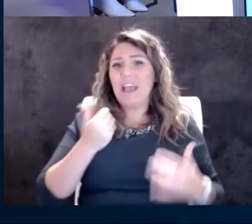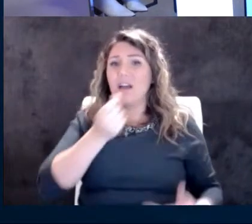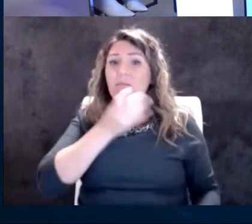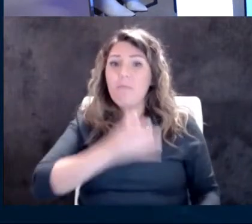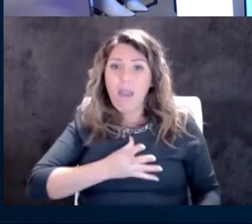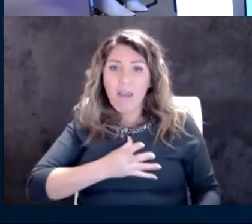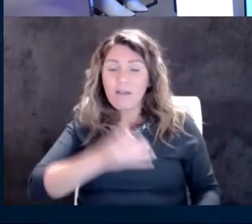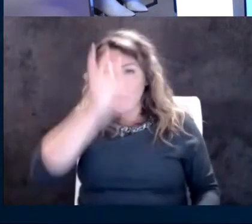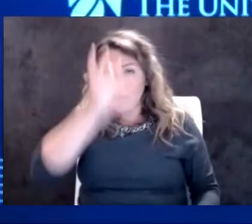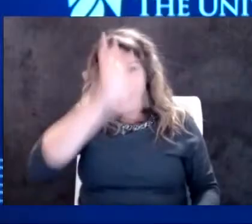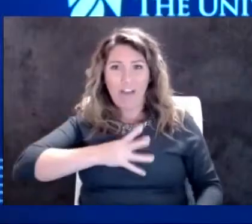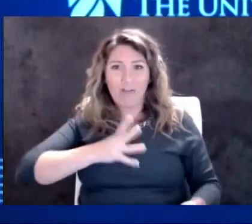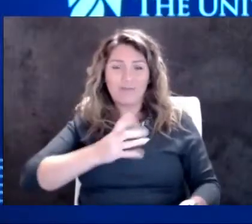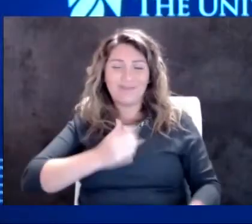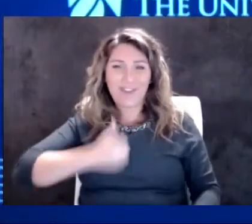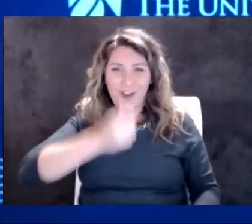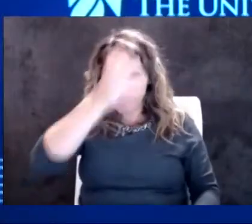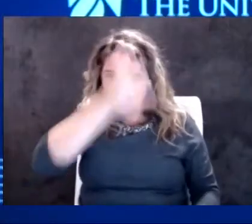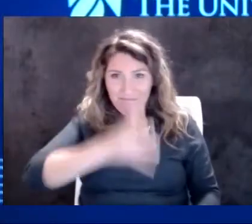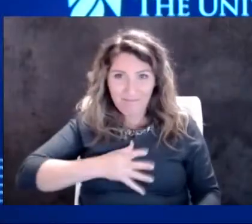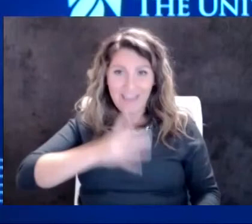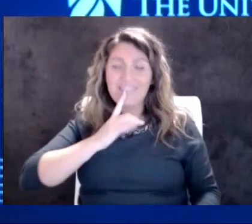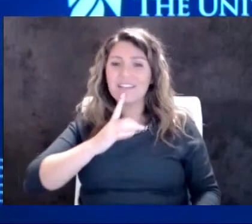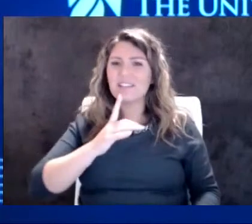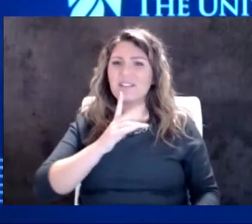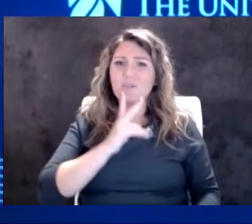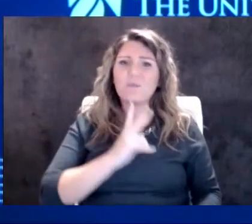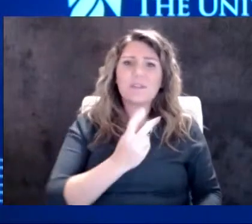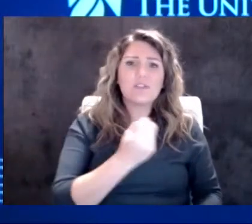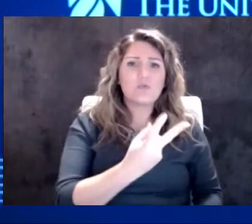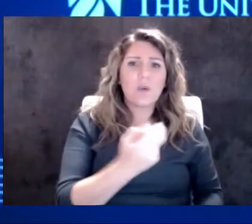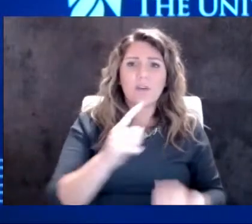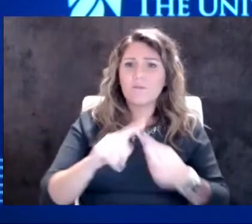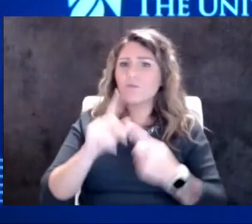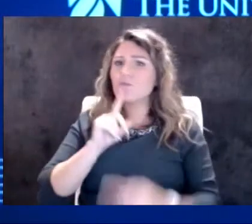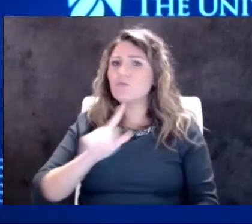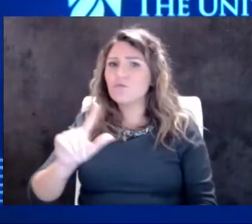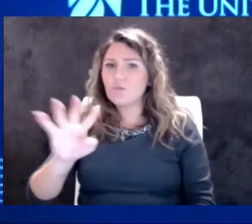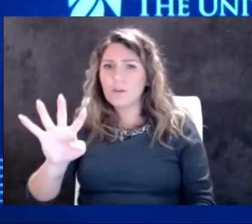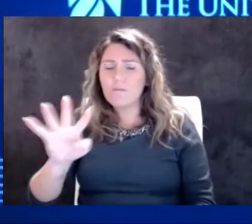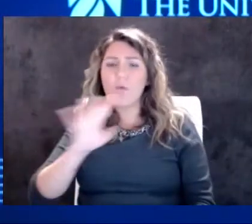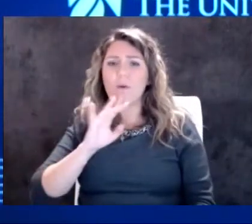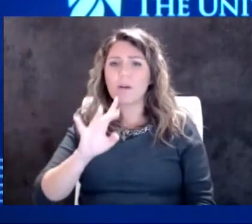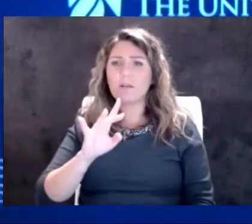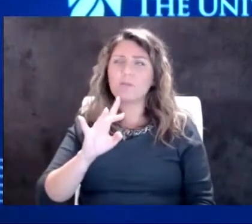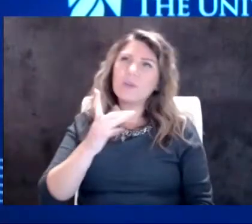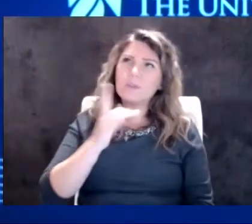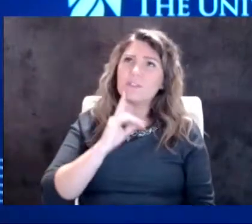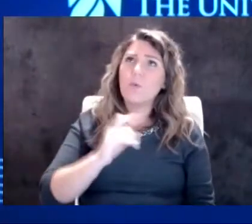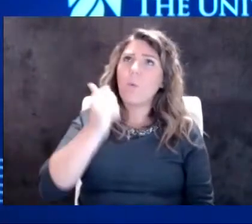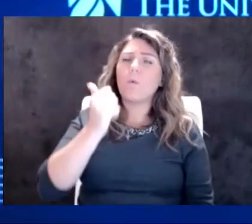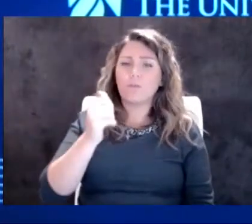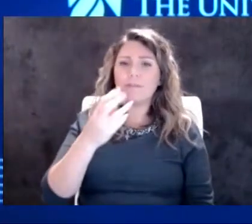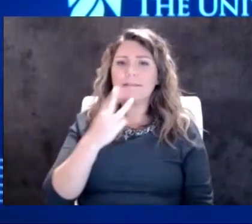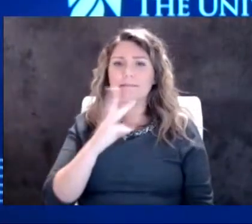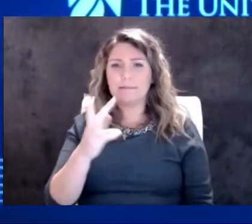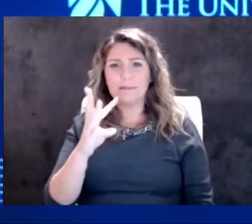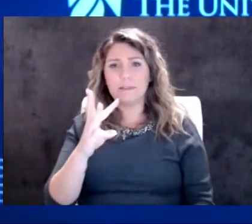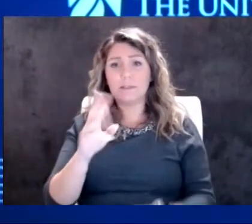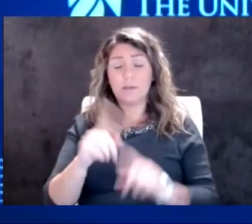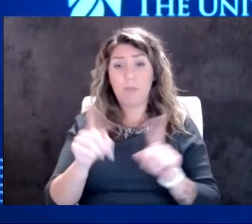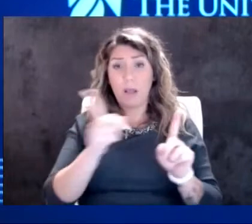to 24 age range. It actually wasn't just up to 16 or it went over that a little bit. But just to say, the risk of